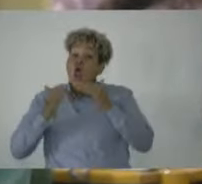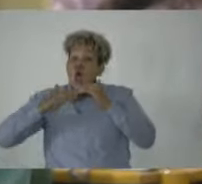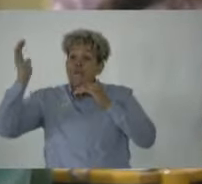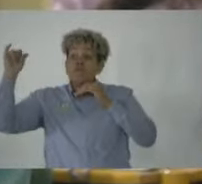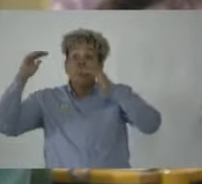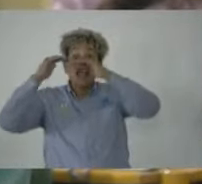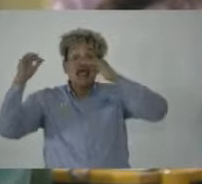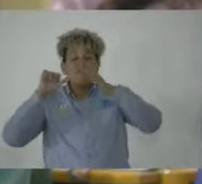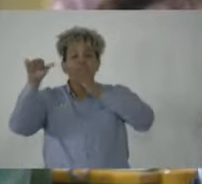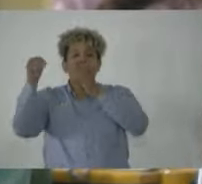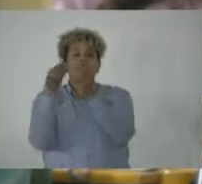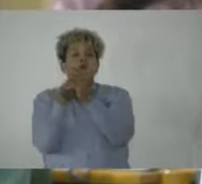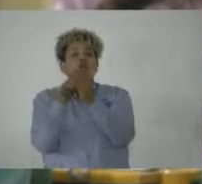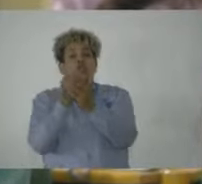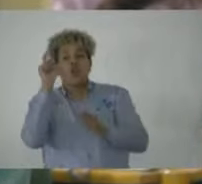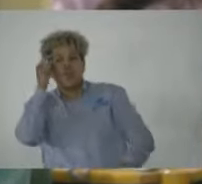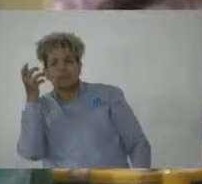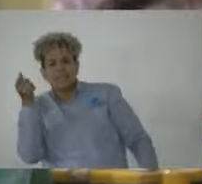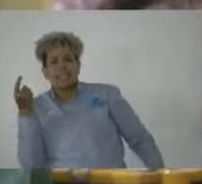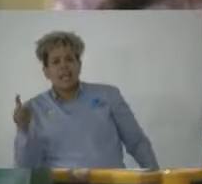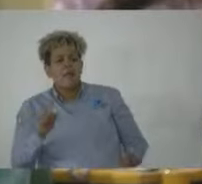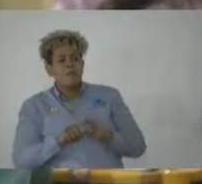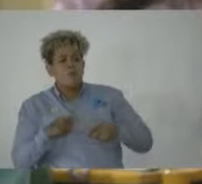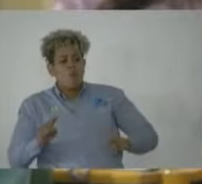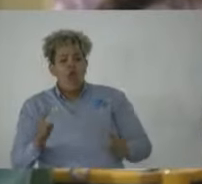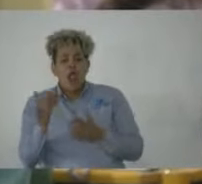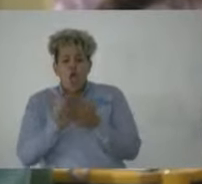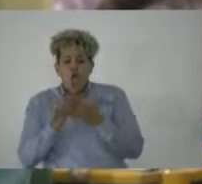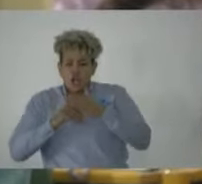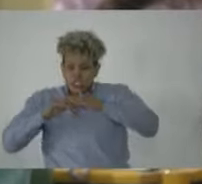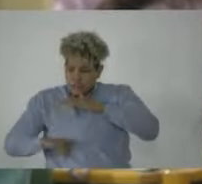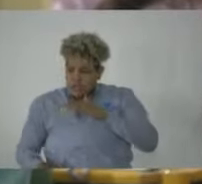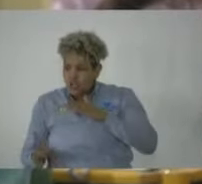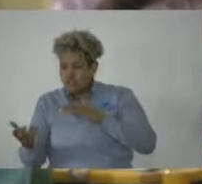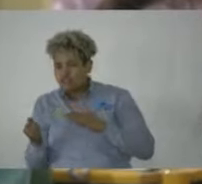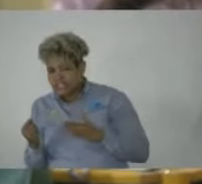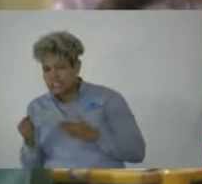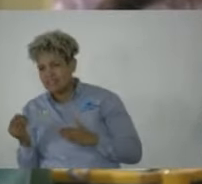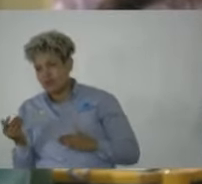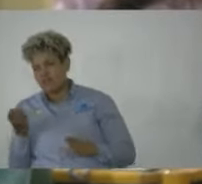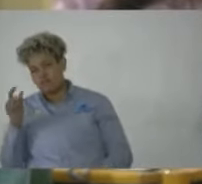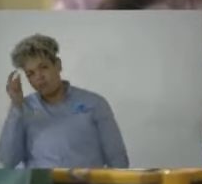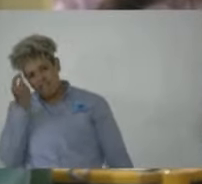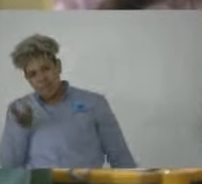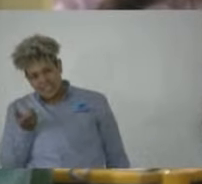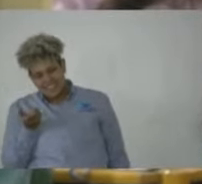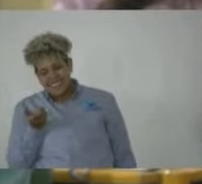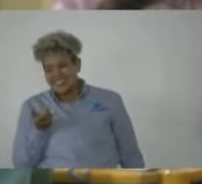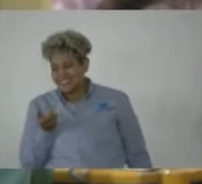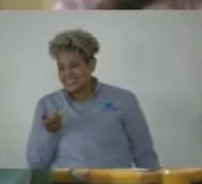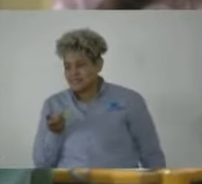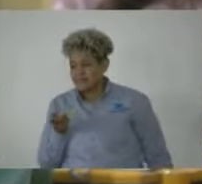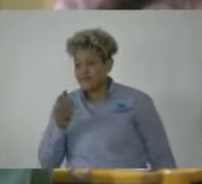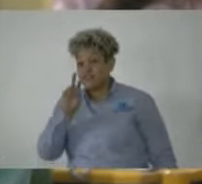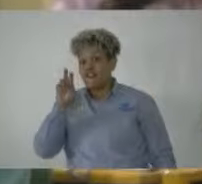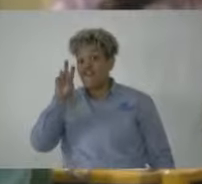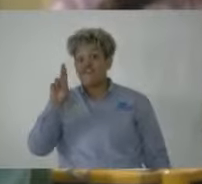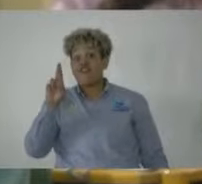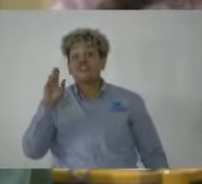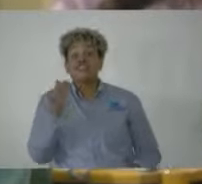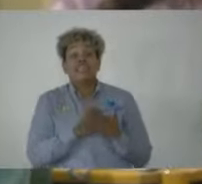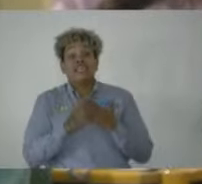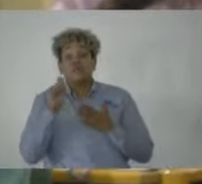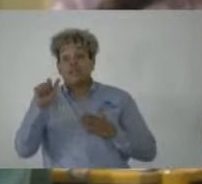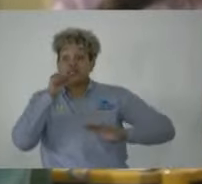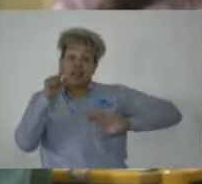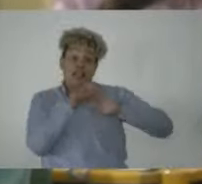level pay money to the state, while earners below receive money from the state. Now, reverse income tax credit is not negative